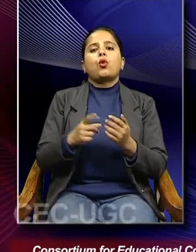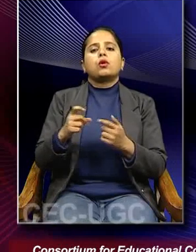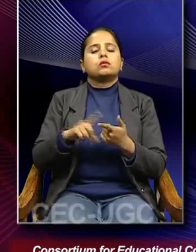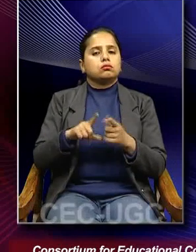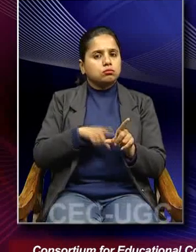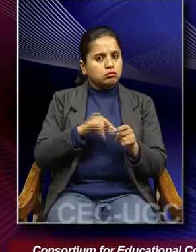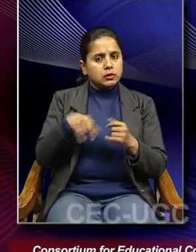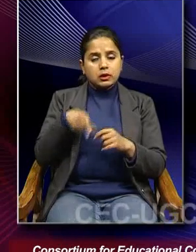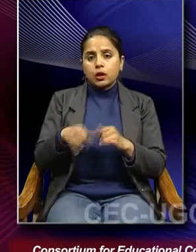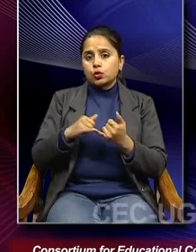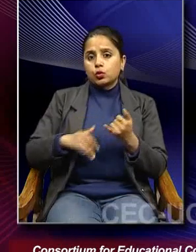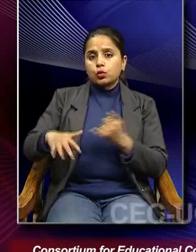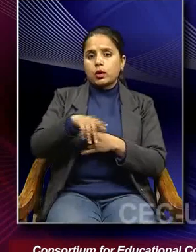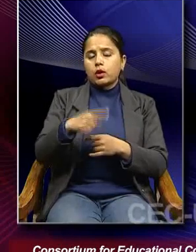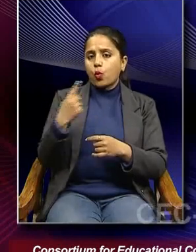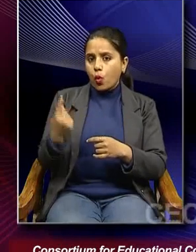is only